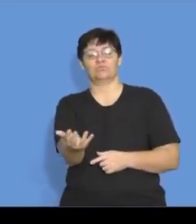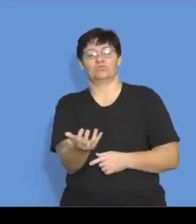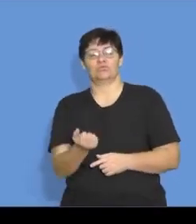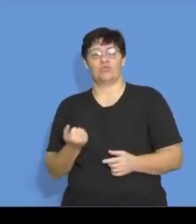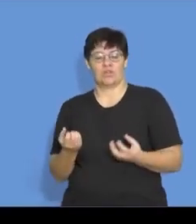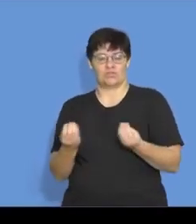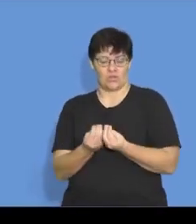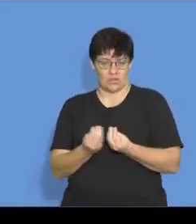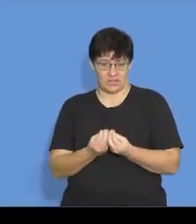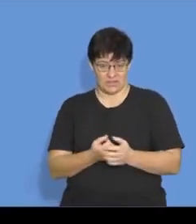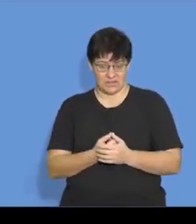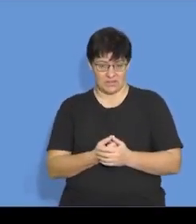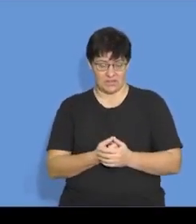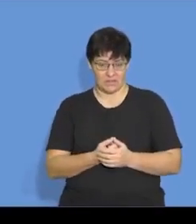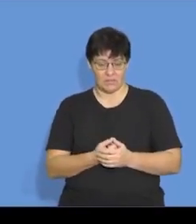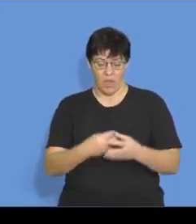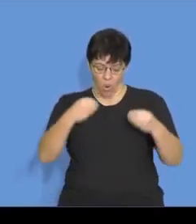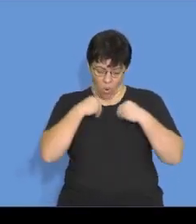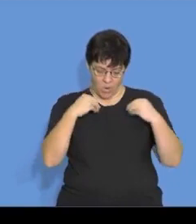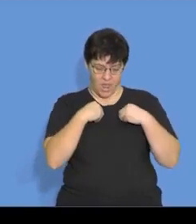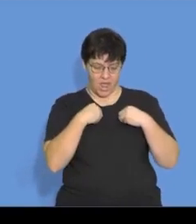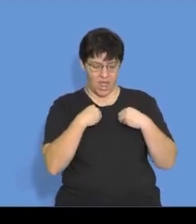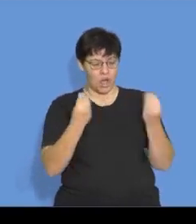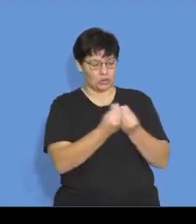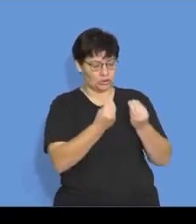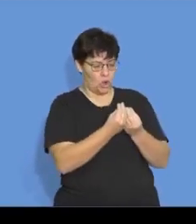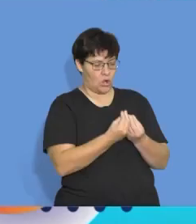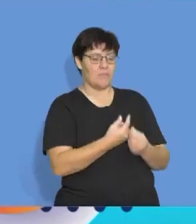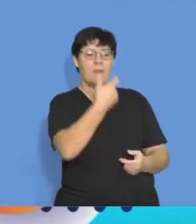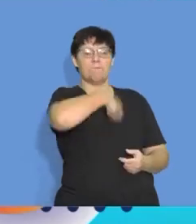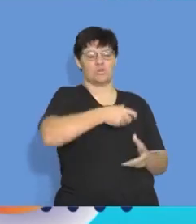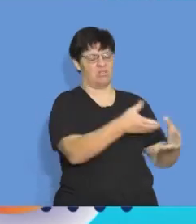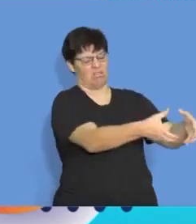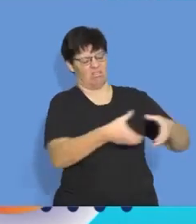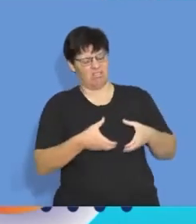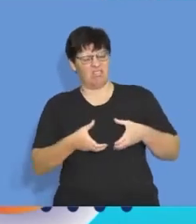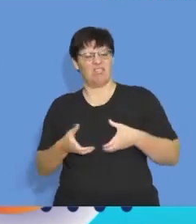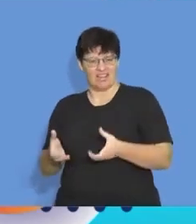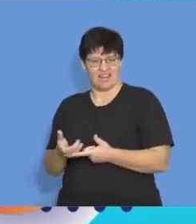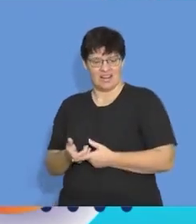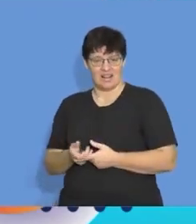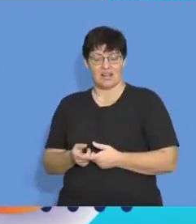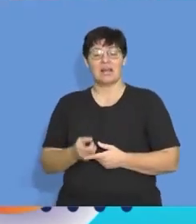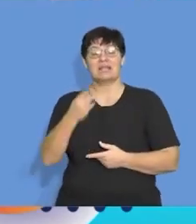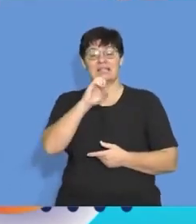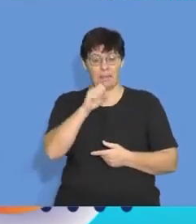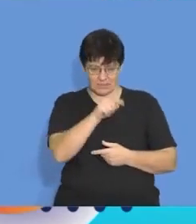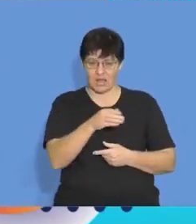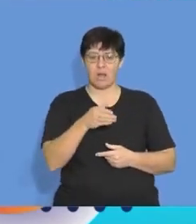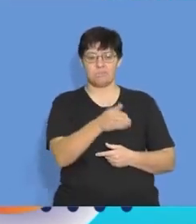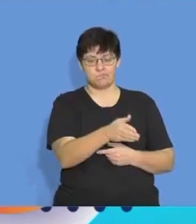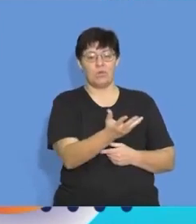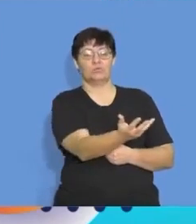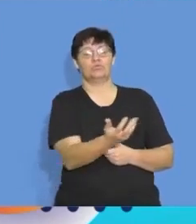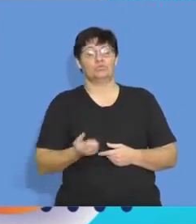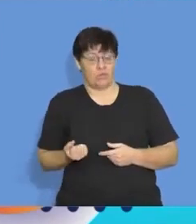stock, that means if the owner takes stock for personal use, yes, The debit will still be in drawings,